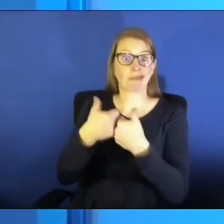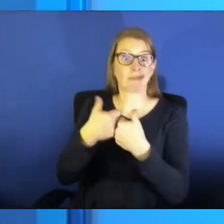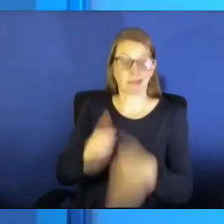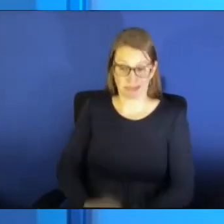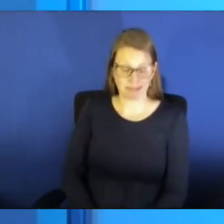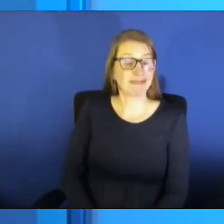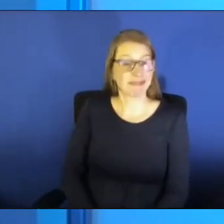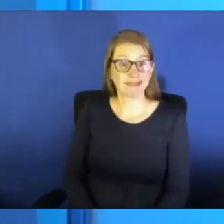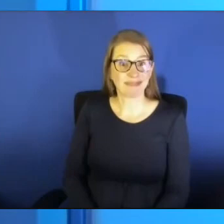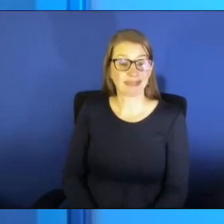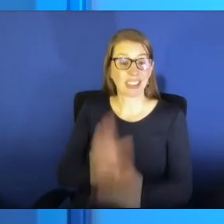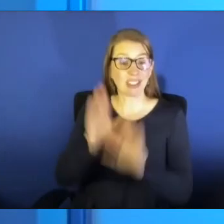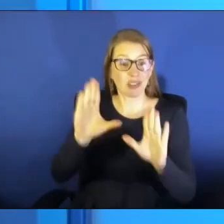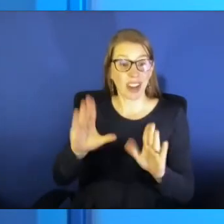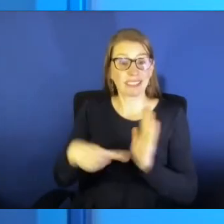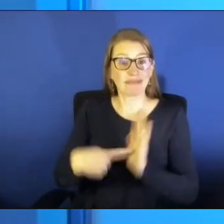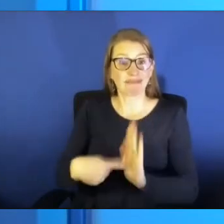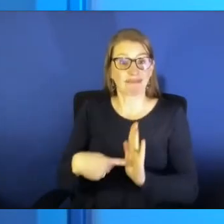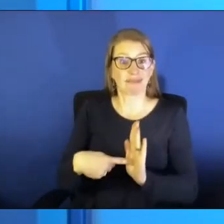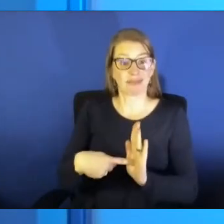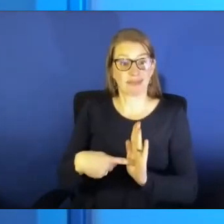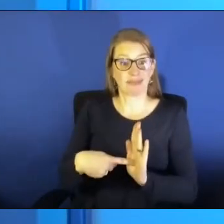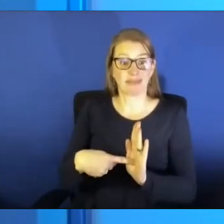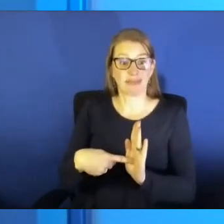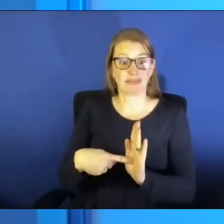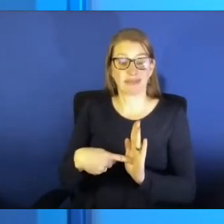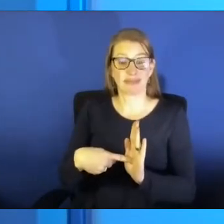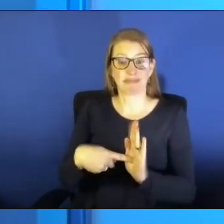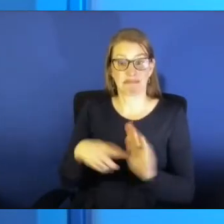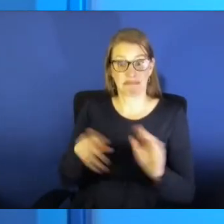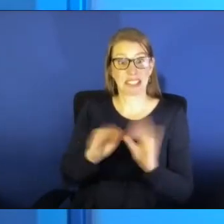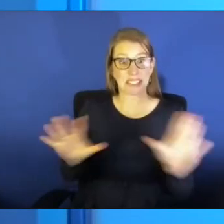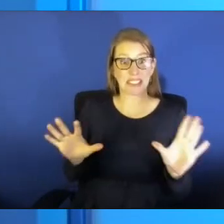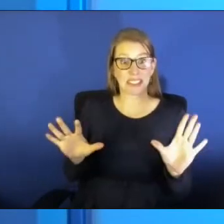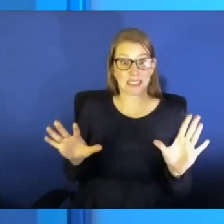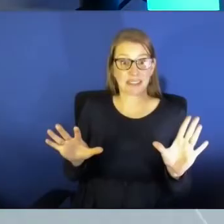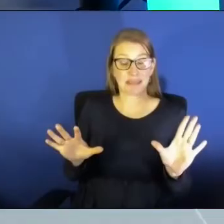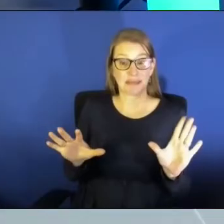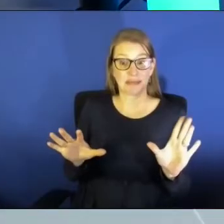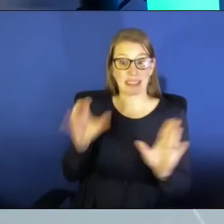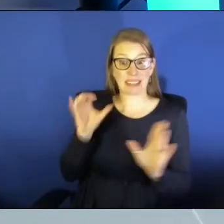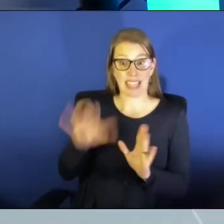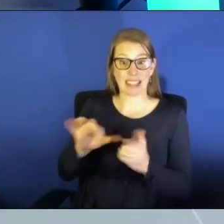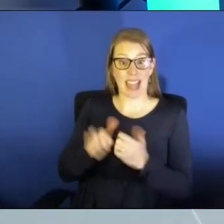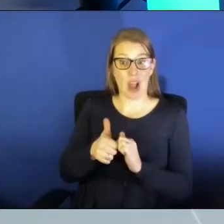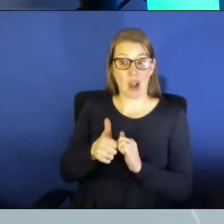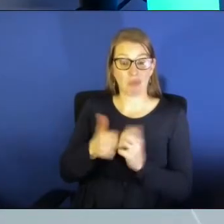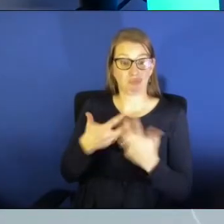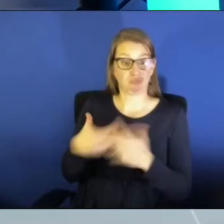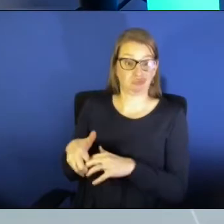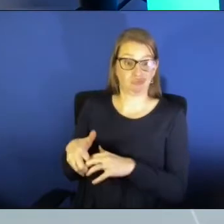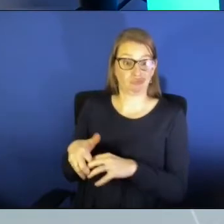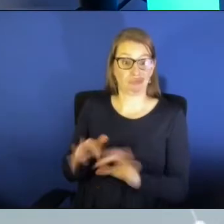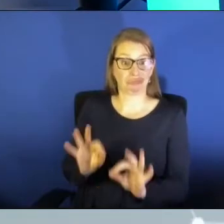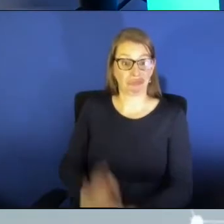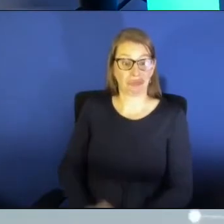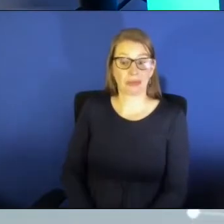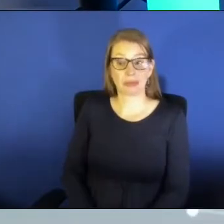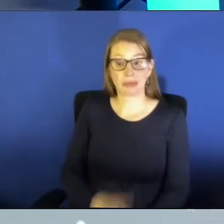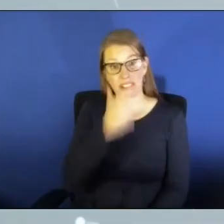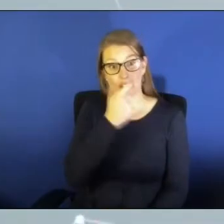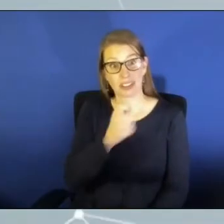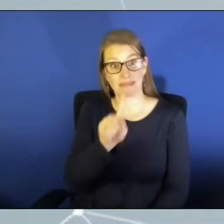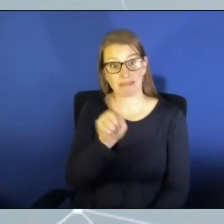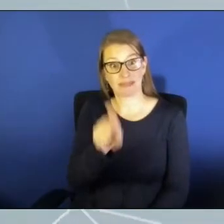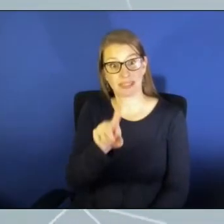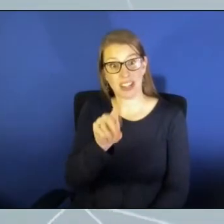example of how it's pretty clear that that's how all this works. It's super interesting. I have a question for Don. I